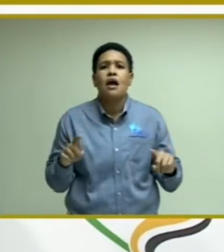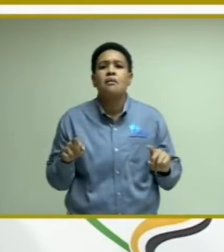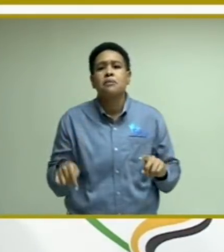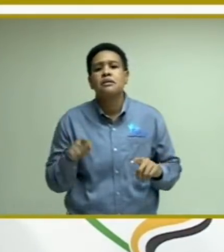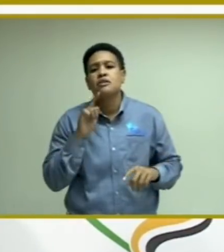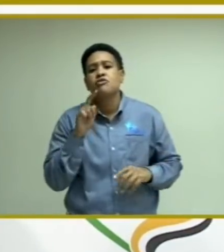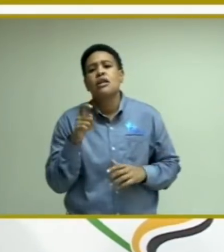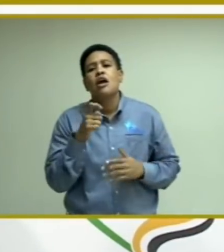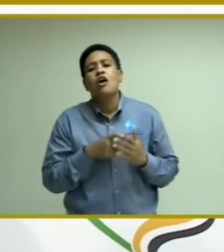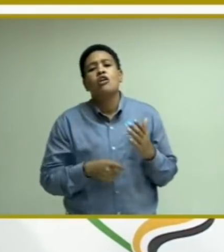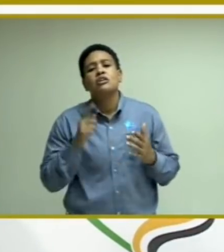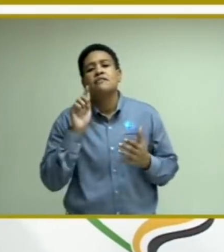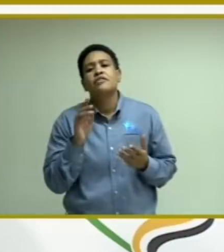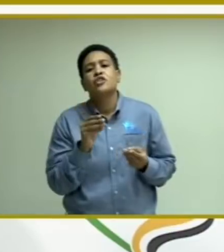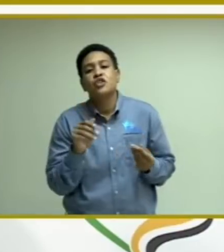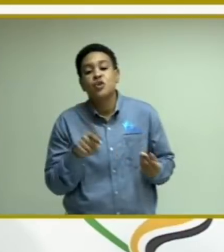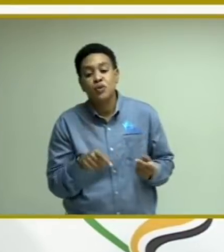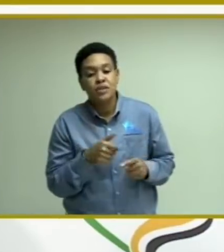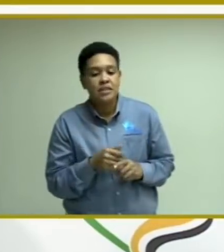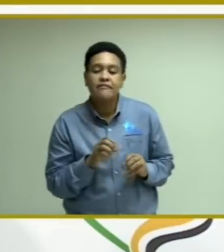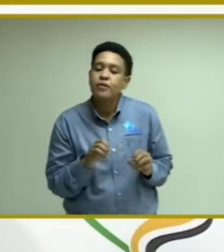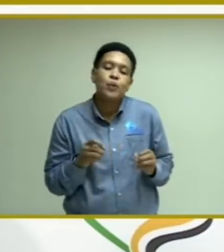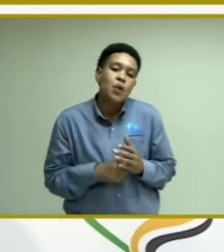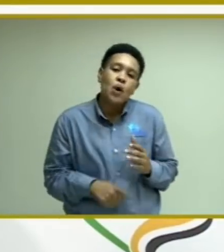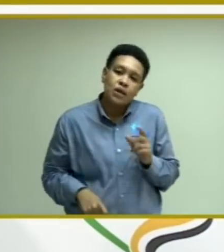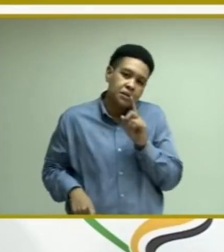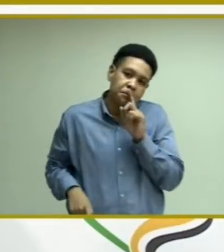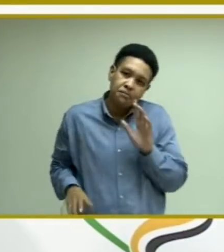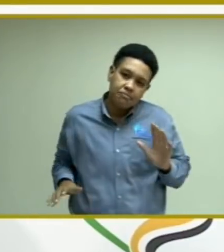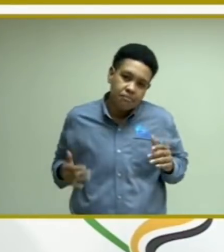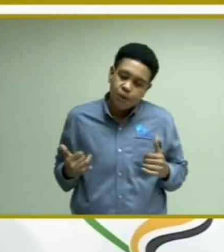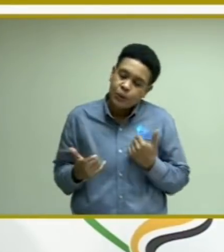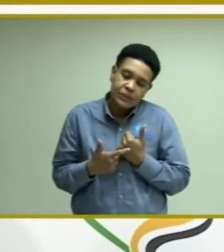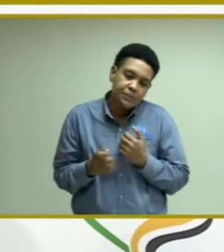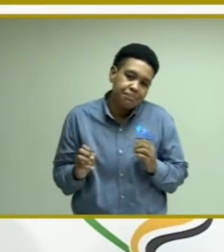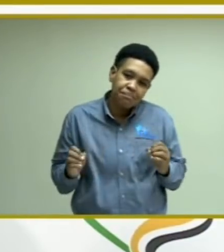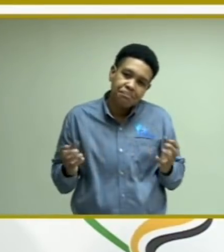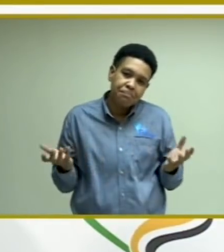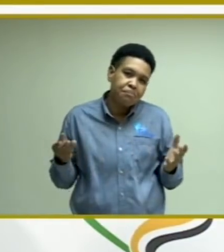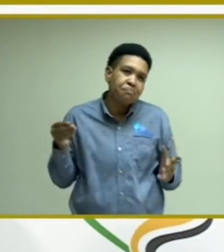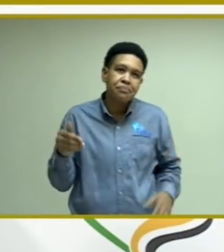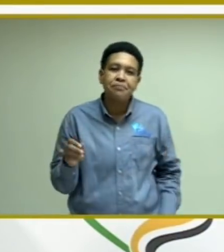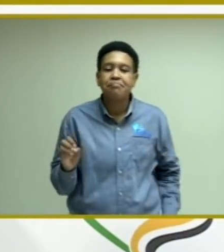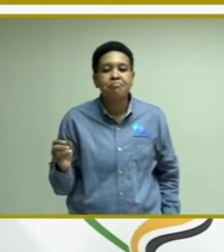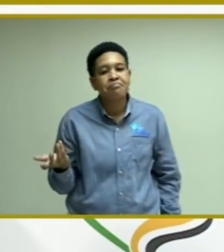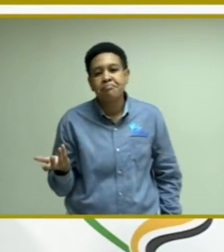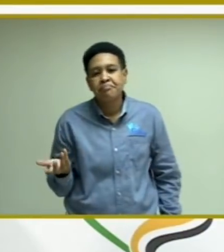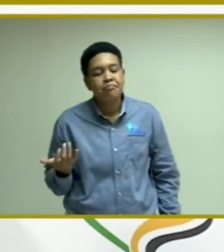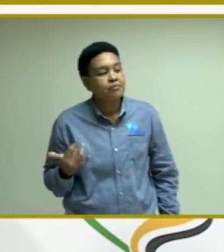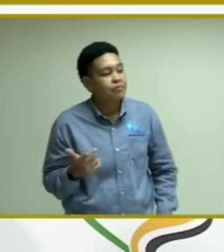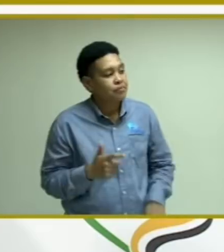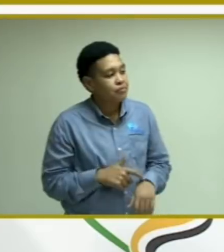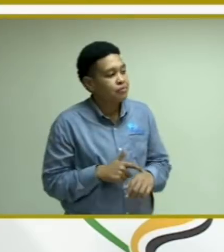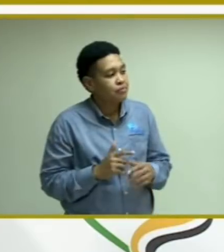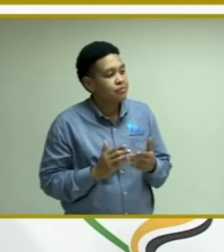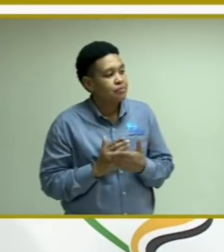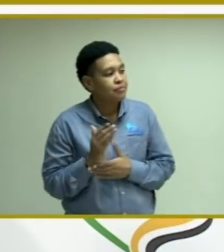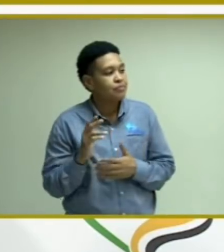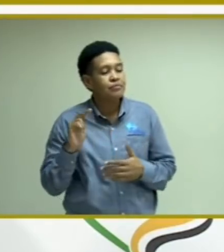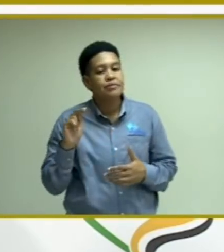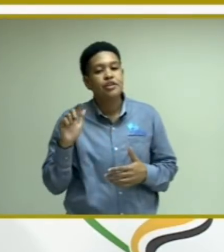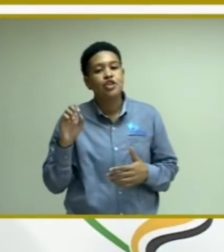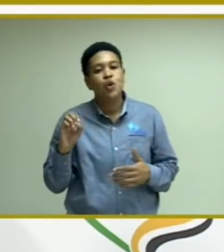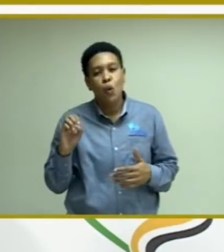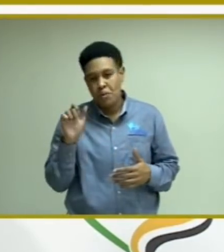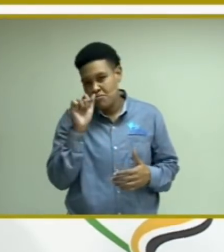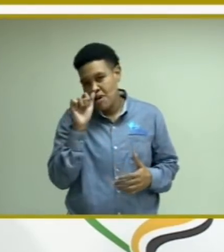the cost for the solution. There is no cost for the solution at this point in time, as it is through a